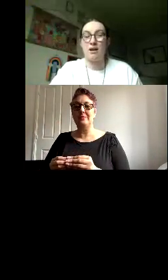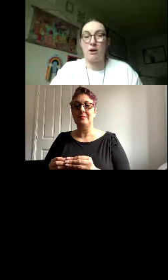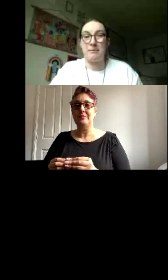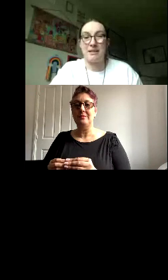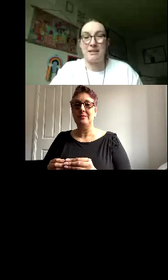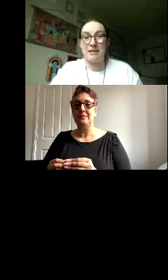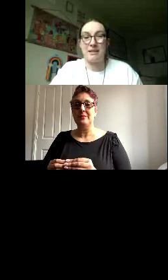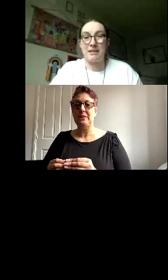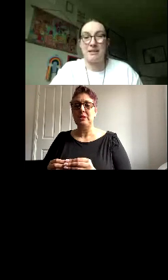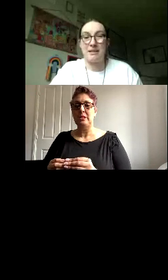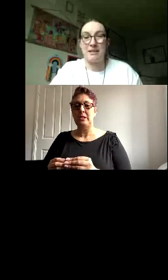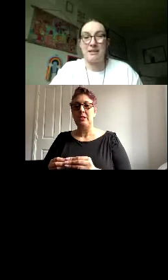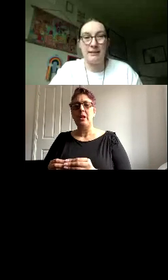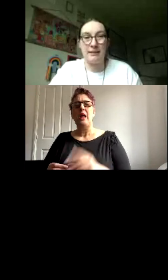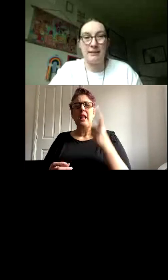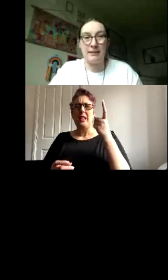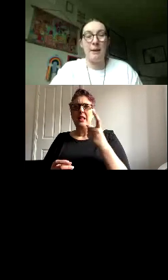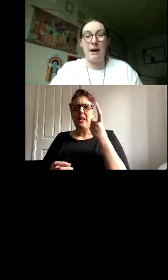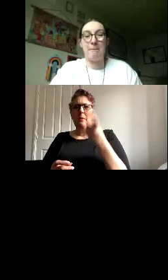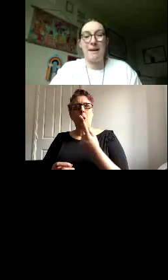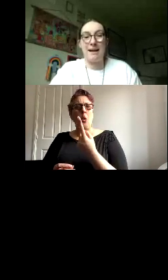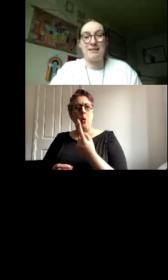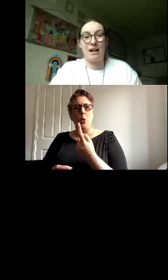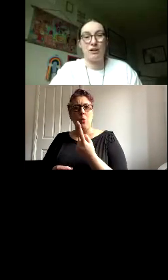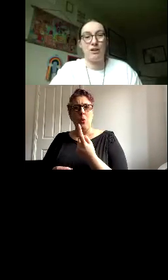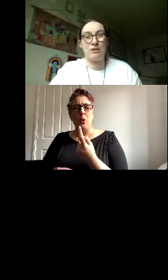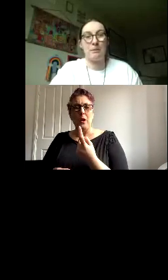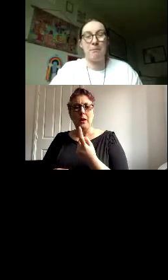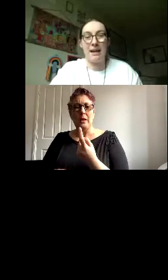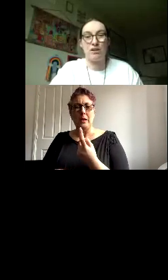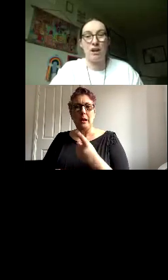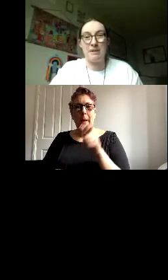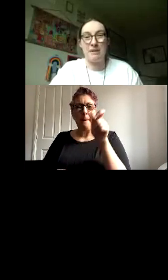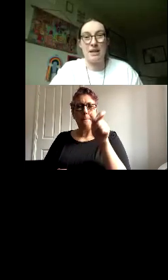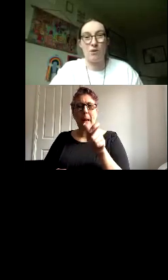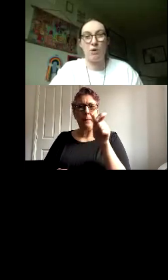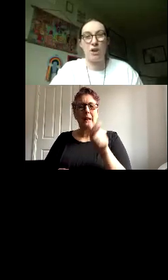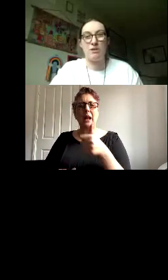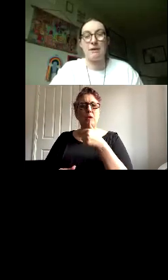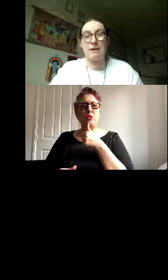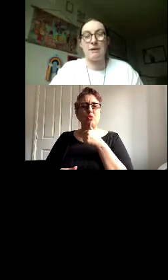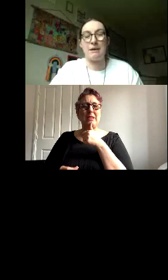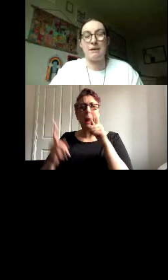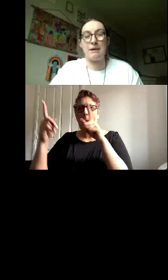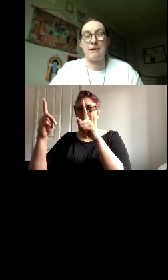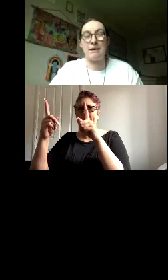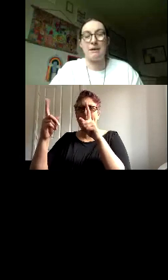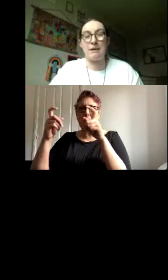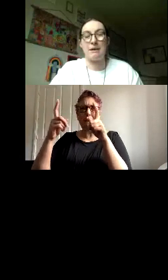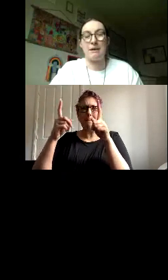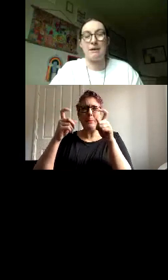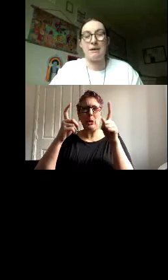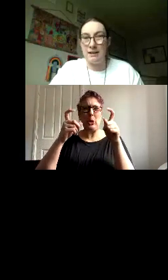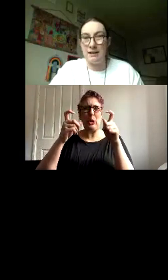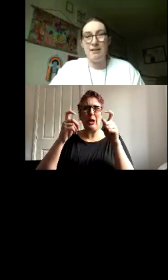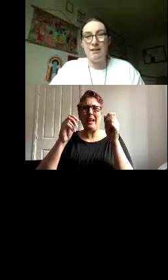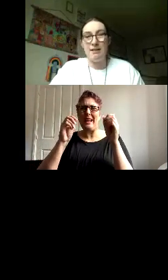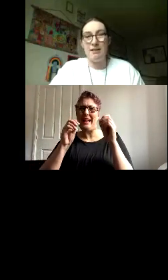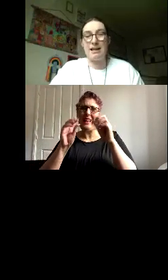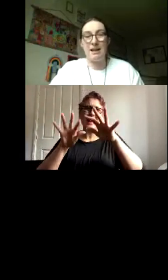common misconceptions here about BSL using picturages or using mime. This